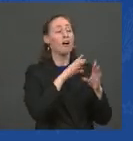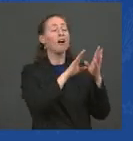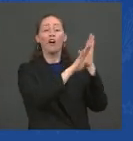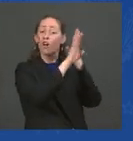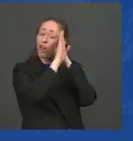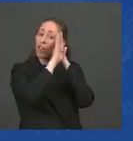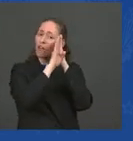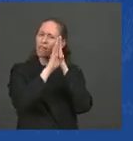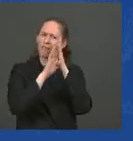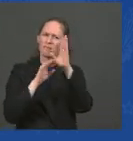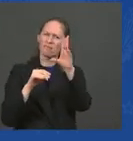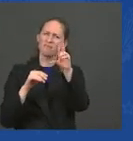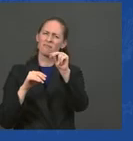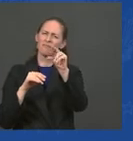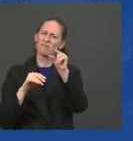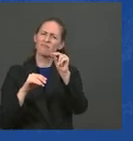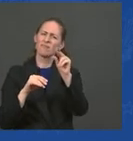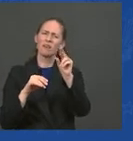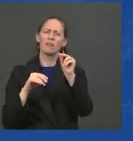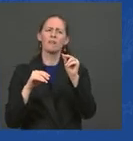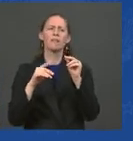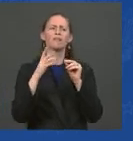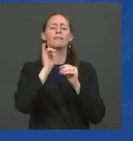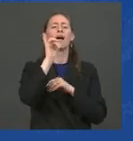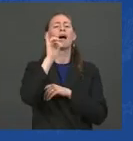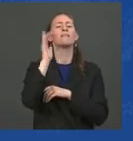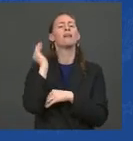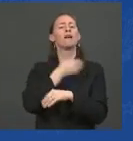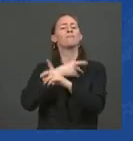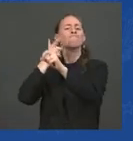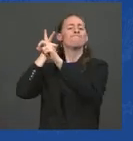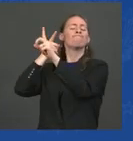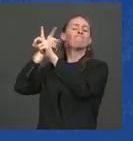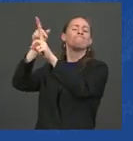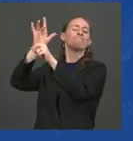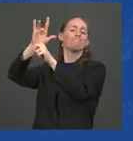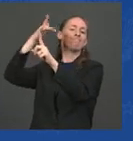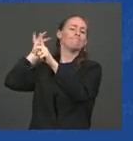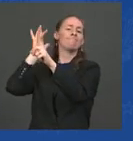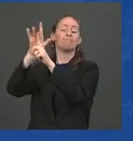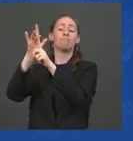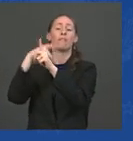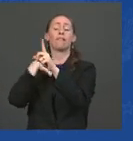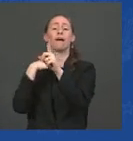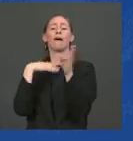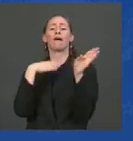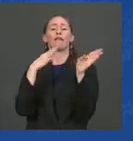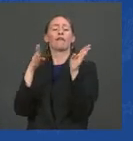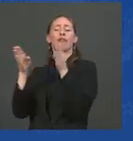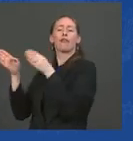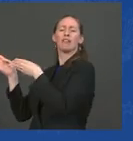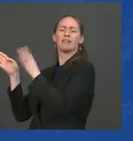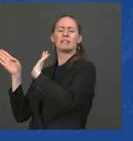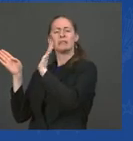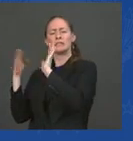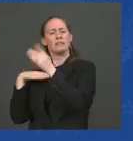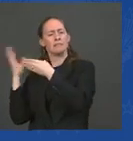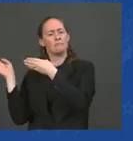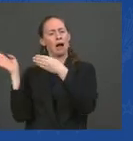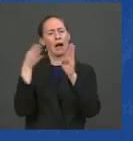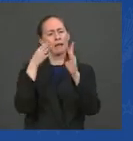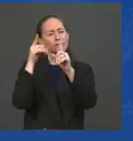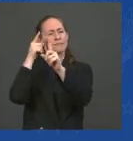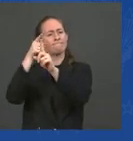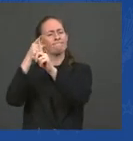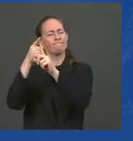nation's steady North Star, drawing us back on course. The constant struggle to live up to our